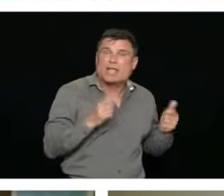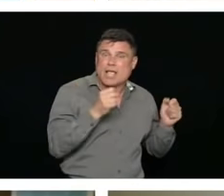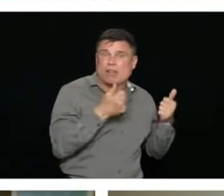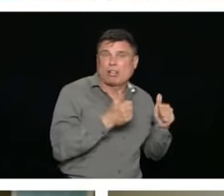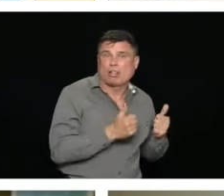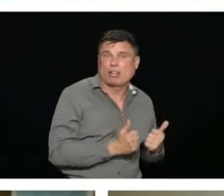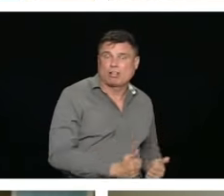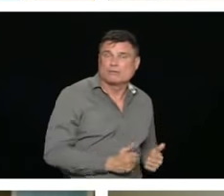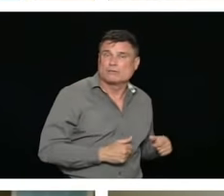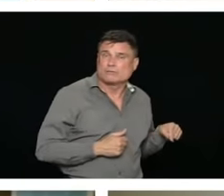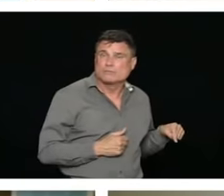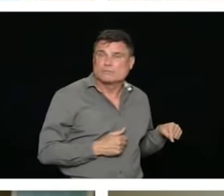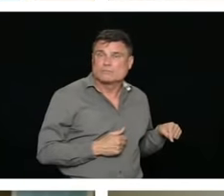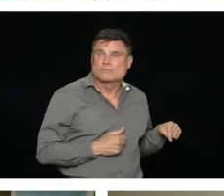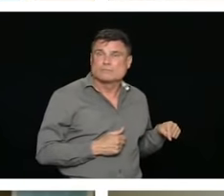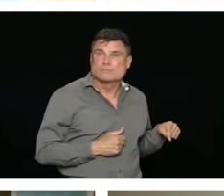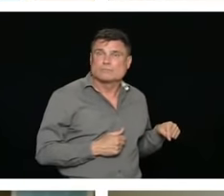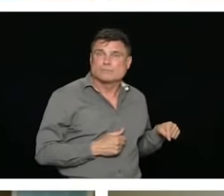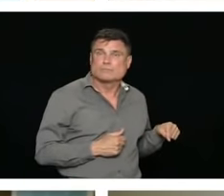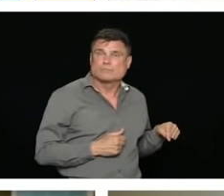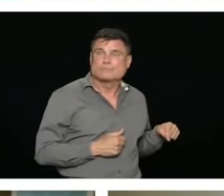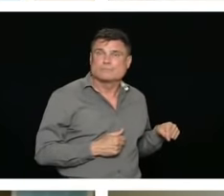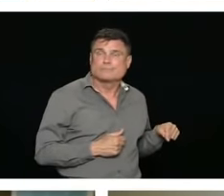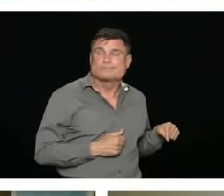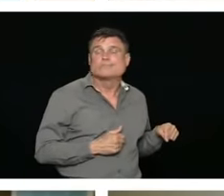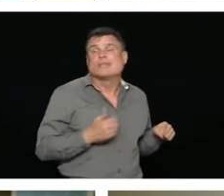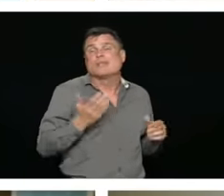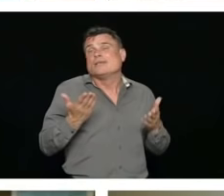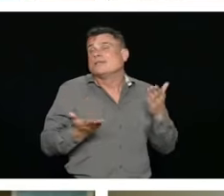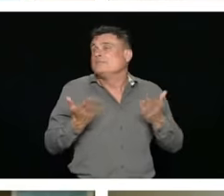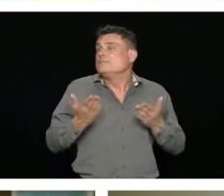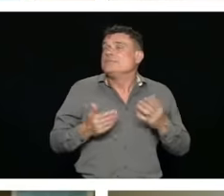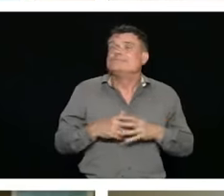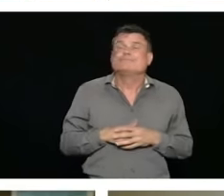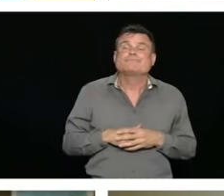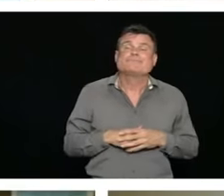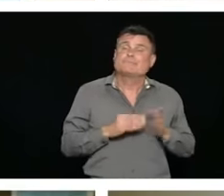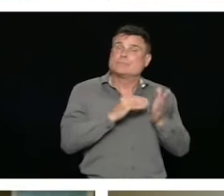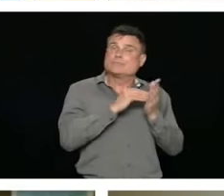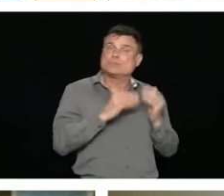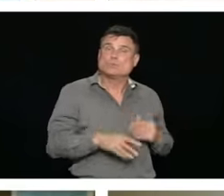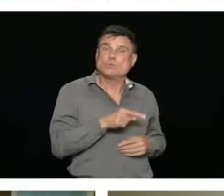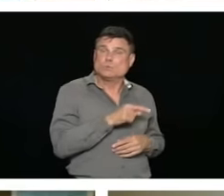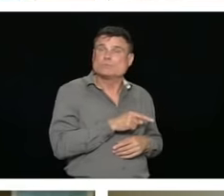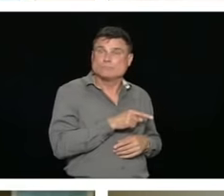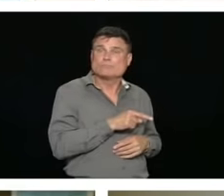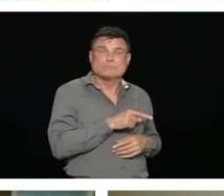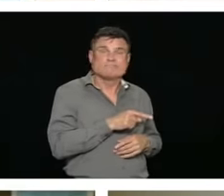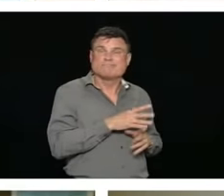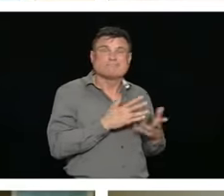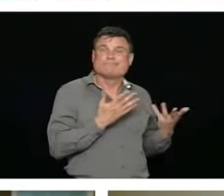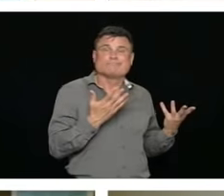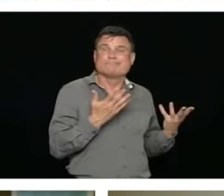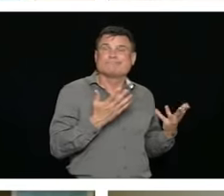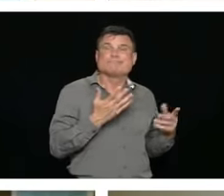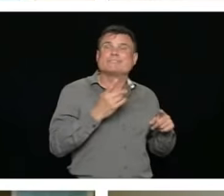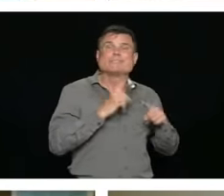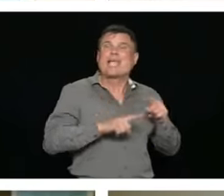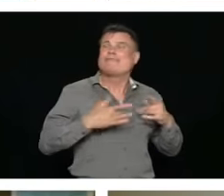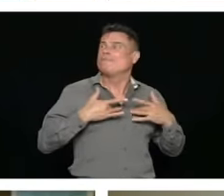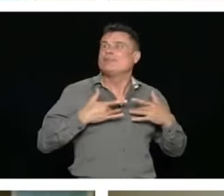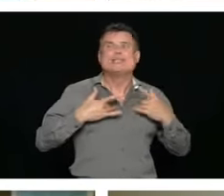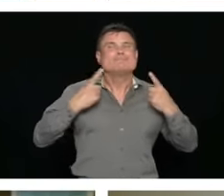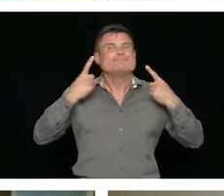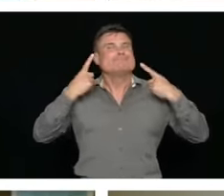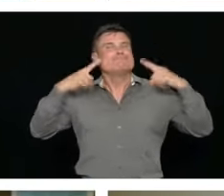chance to excel in their studies. And that's part of what we're balancing here. That's a balance that you have to make